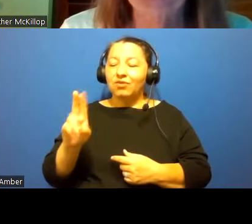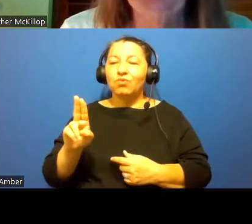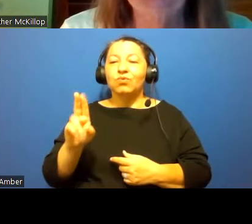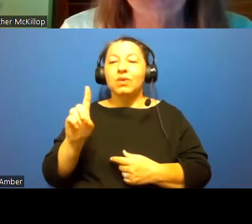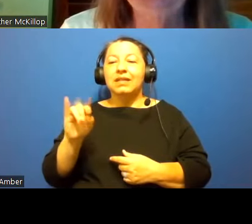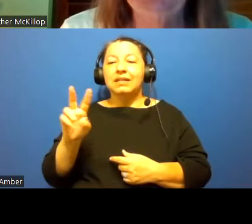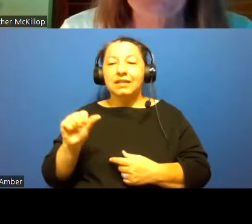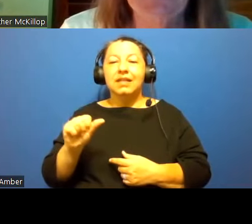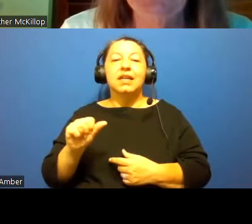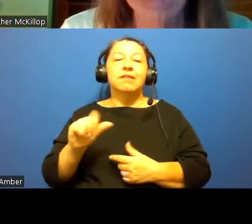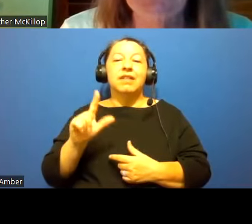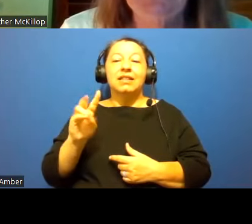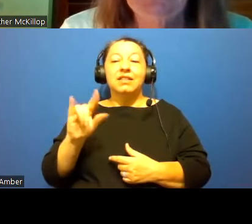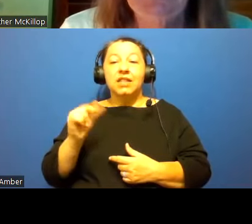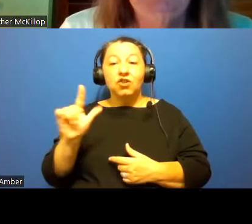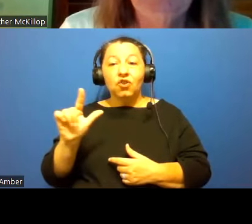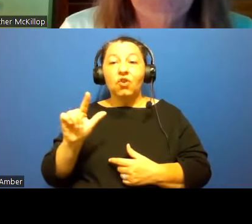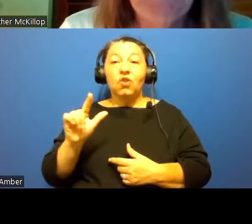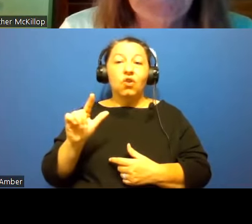and Visualization in Archaeology.